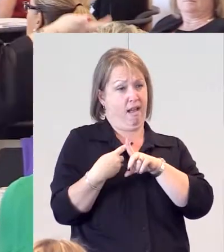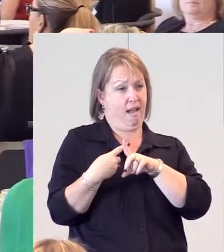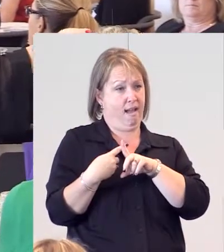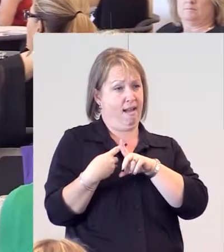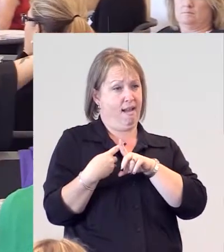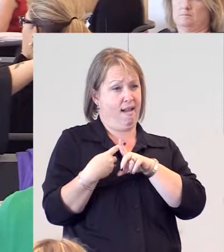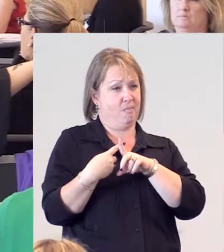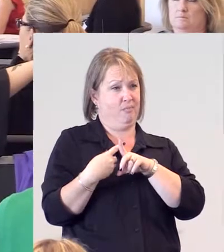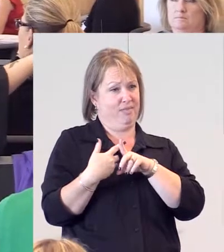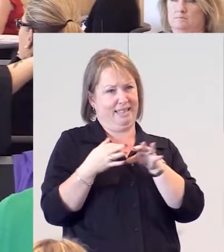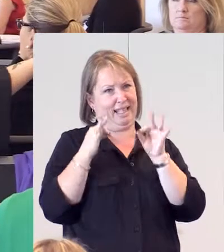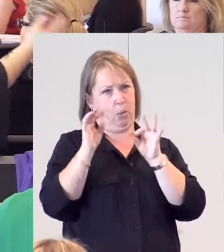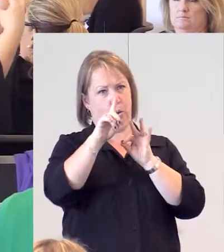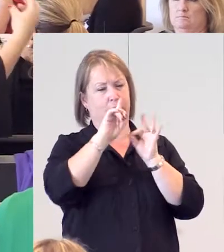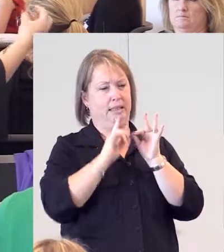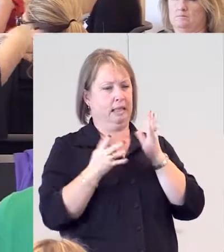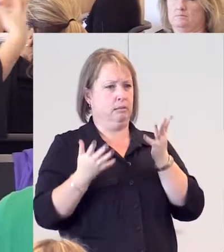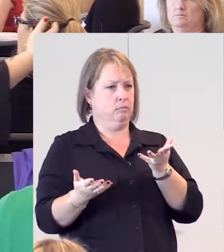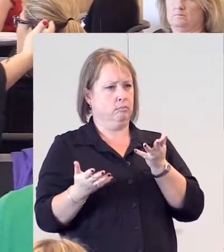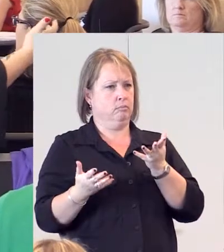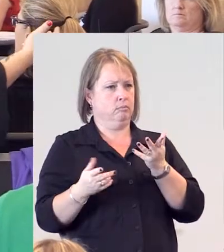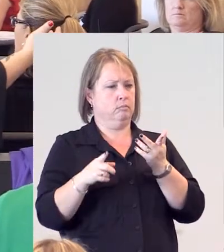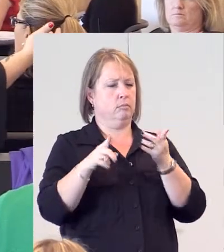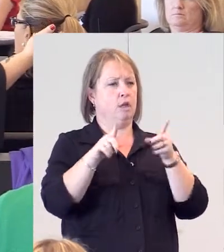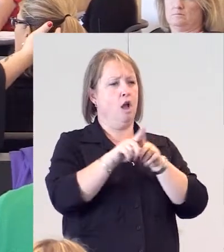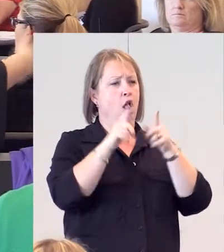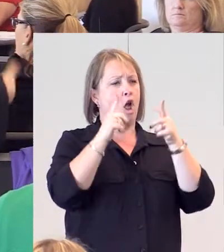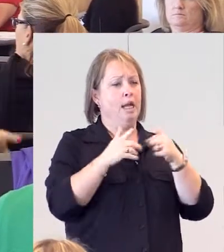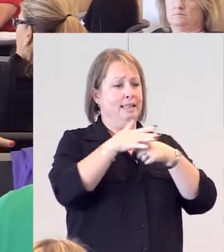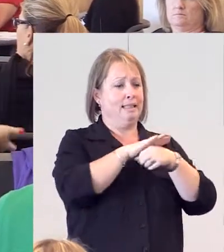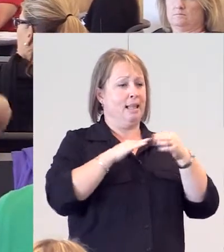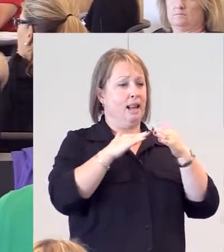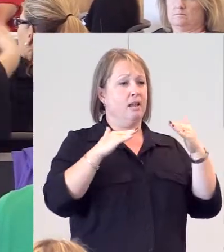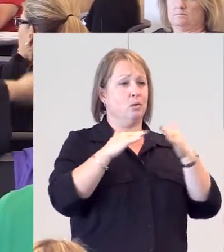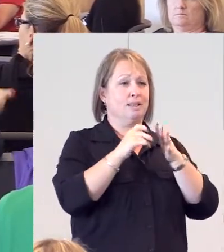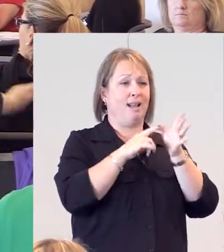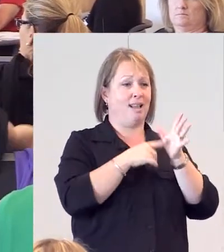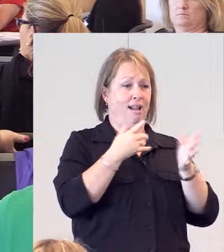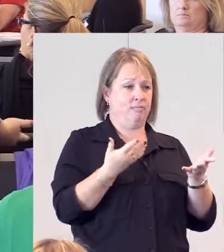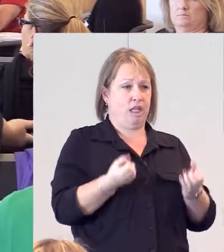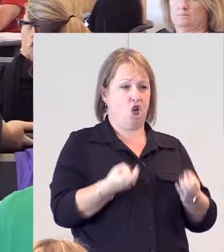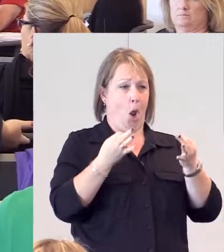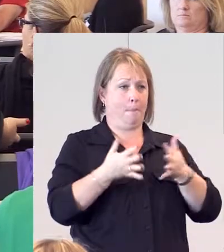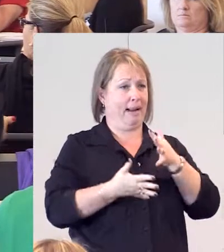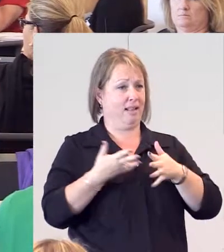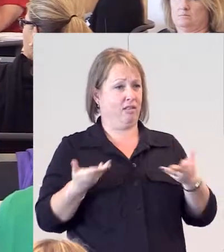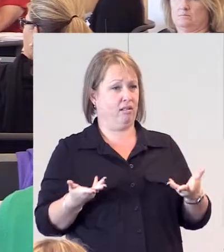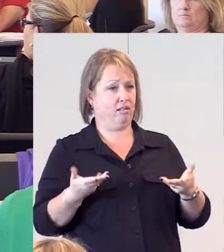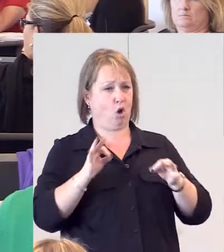about exactly what you said. It's about the fact that a lot of the sector level data is not meaningful. So how do we make it meaningful